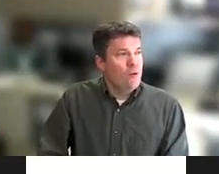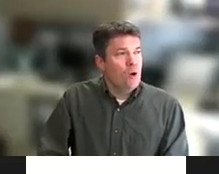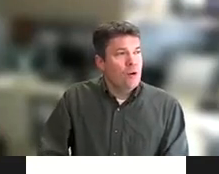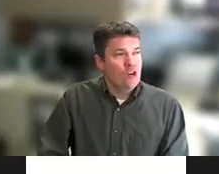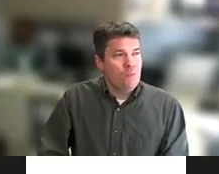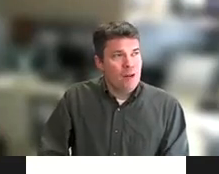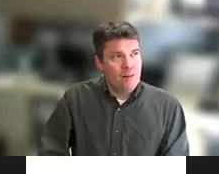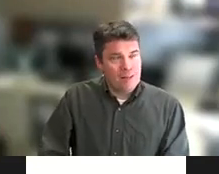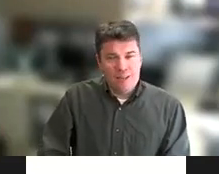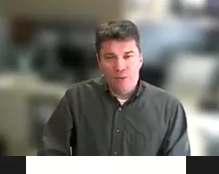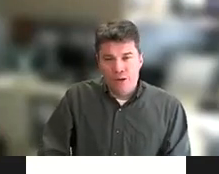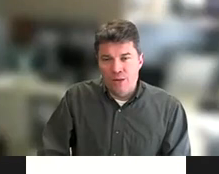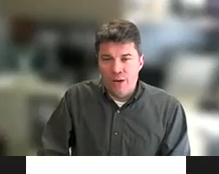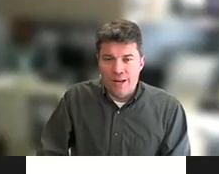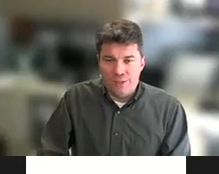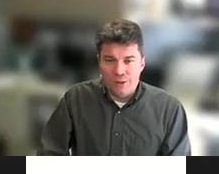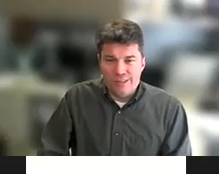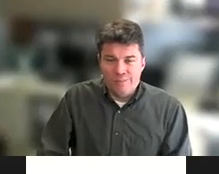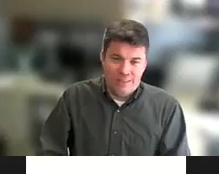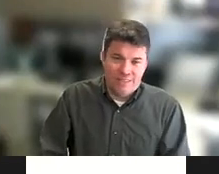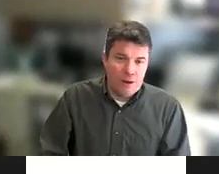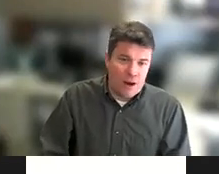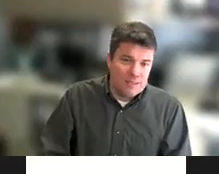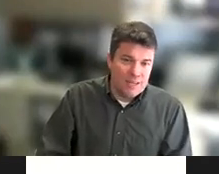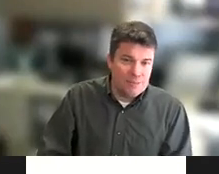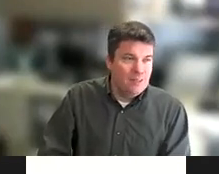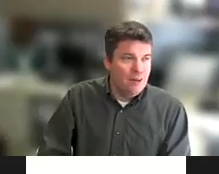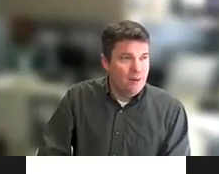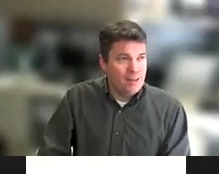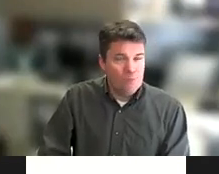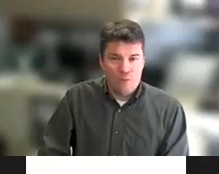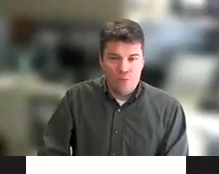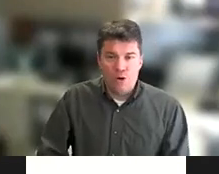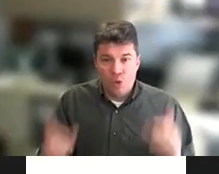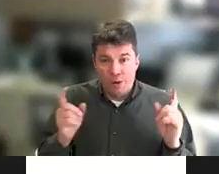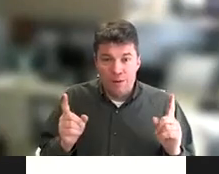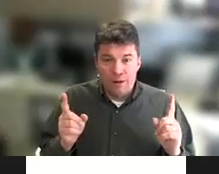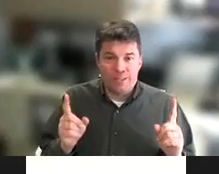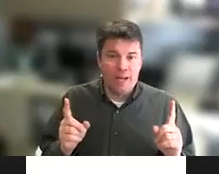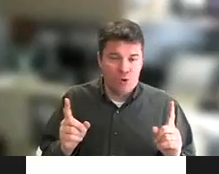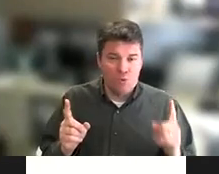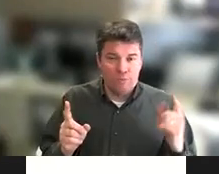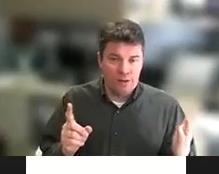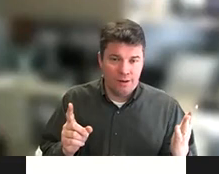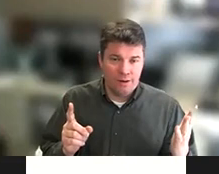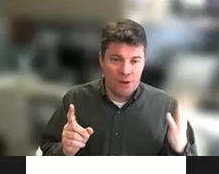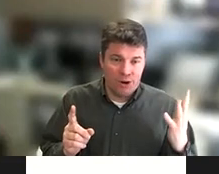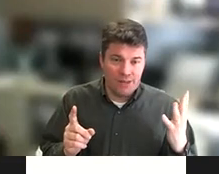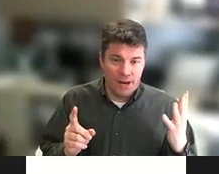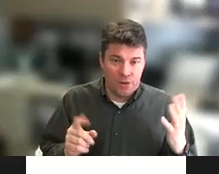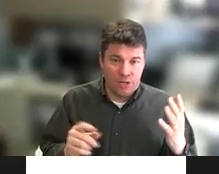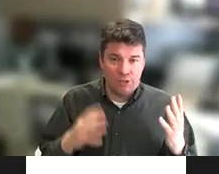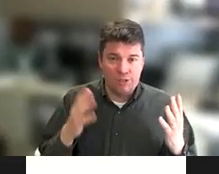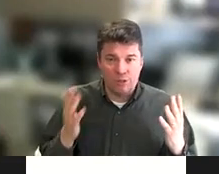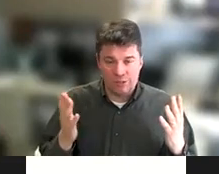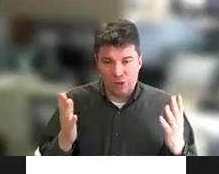added video remote interpreting. That's not really relay service, but the same concept. That's more for 2 people in the same room,